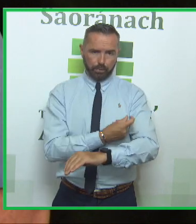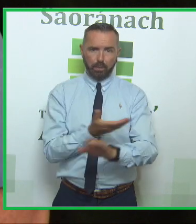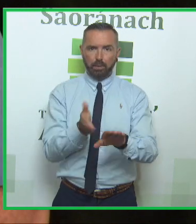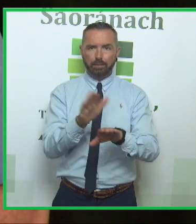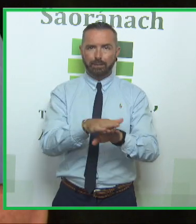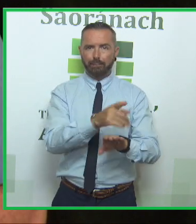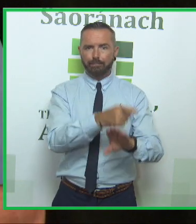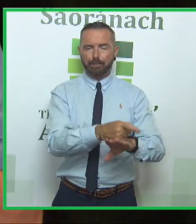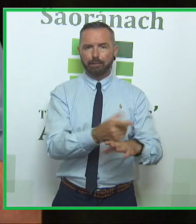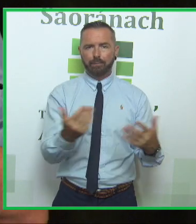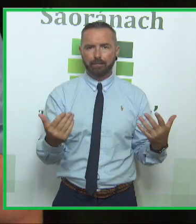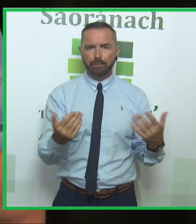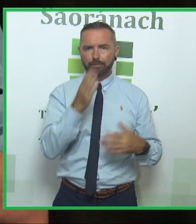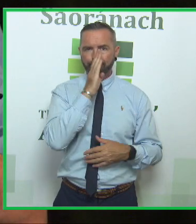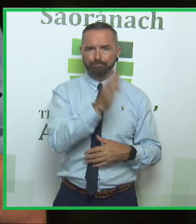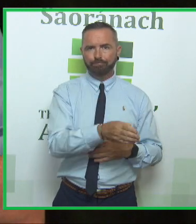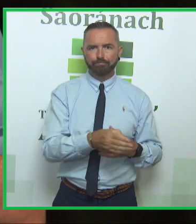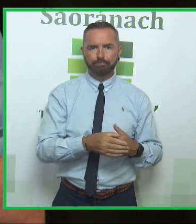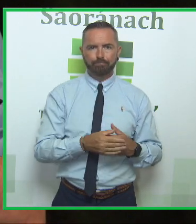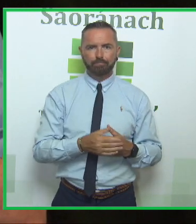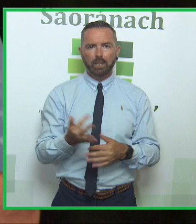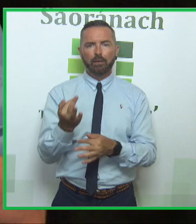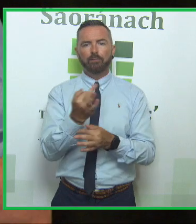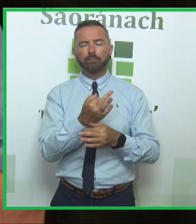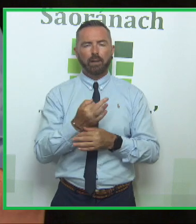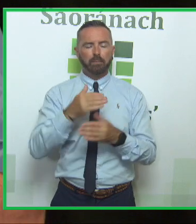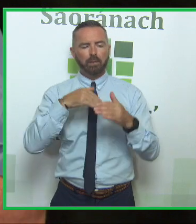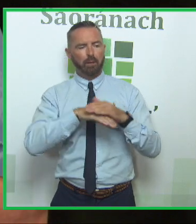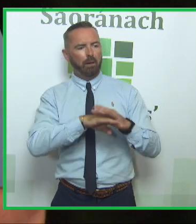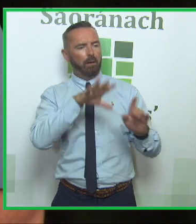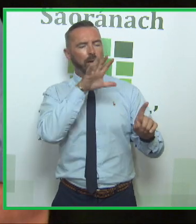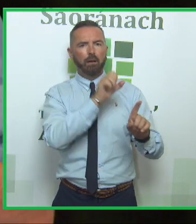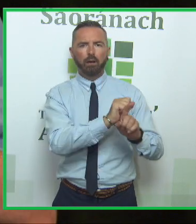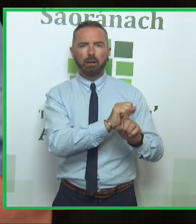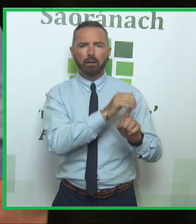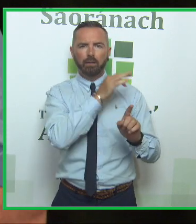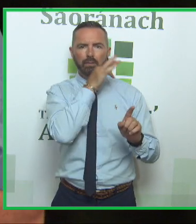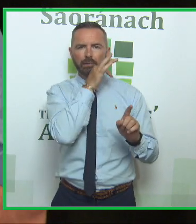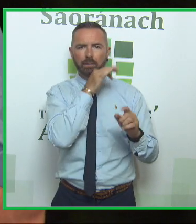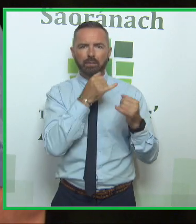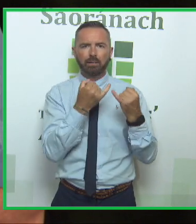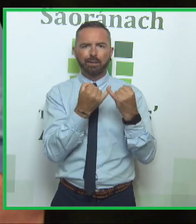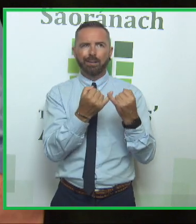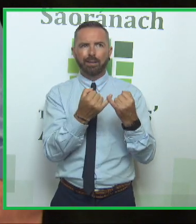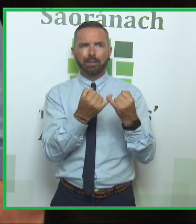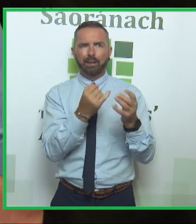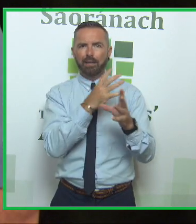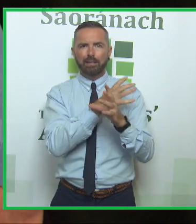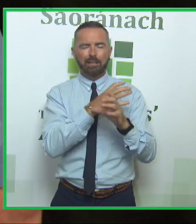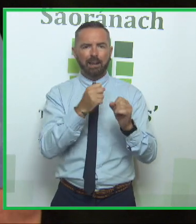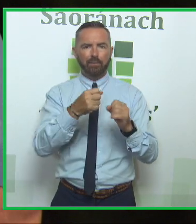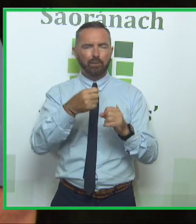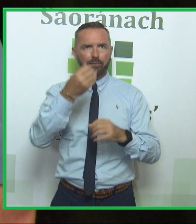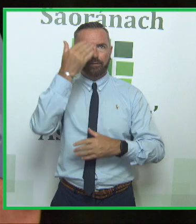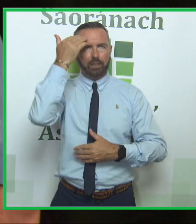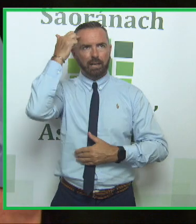bathroom. And, you know, the family went in, discovered him there, and it was like one of those things that when you're young that never leaves you and you never